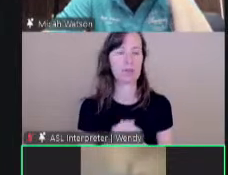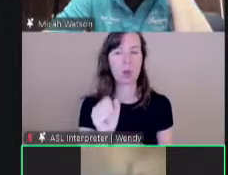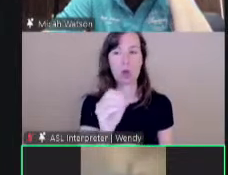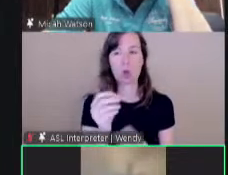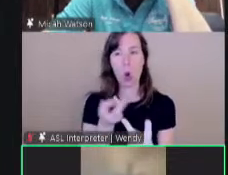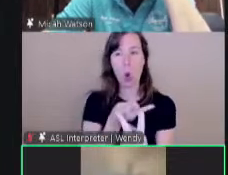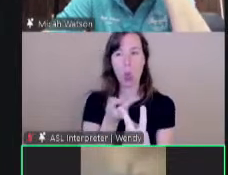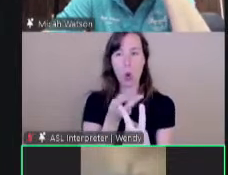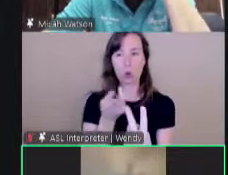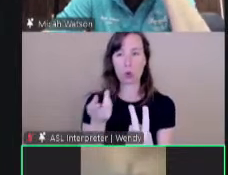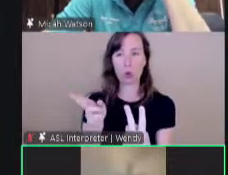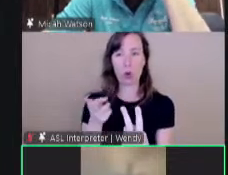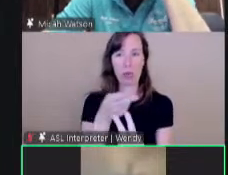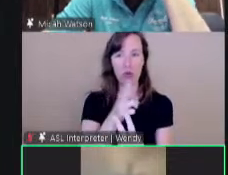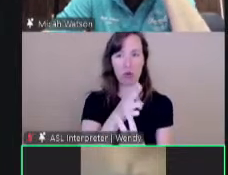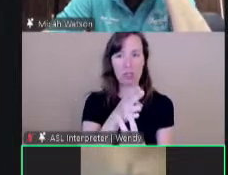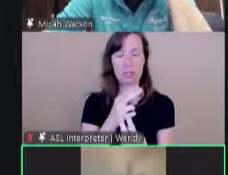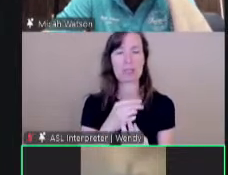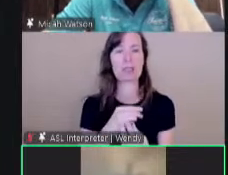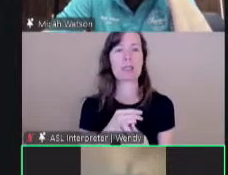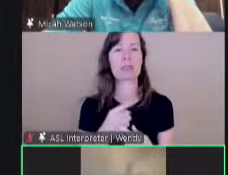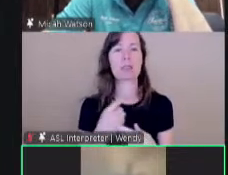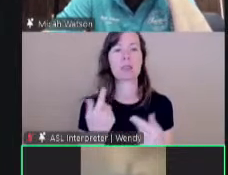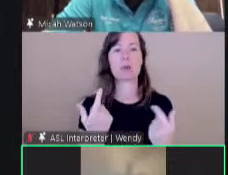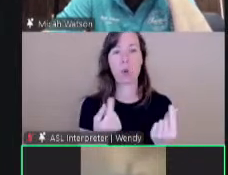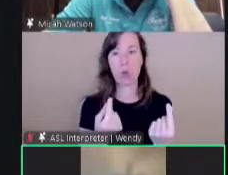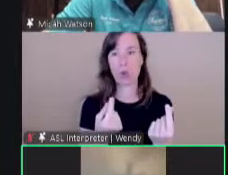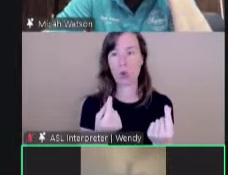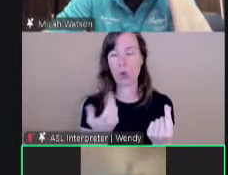increases, what you're doing is adding